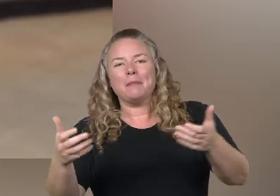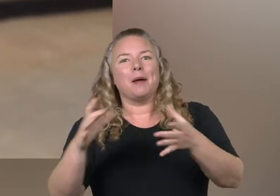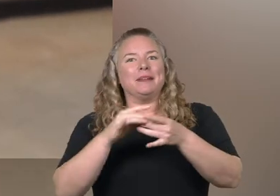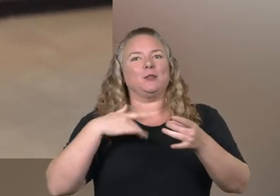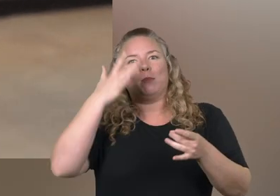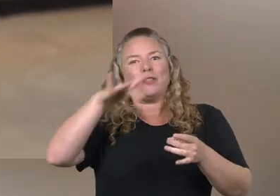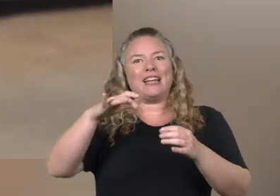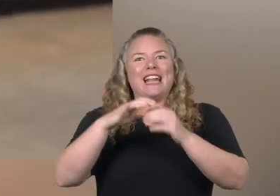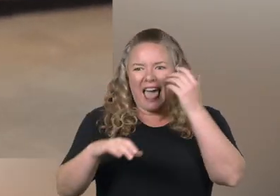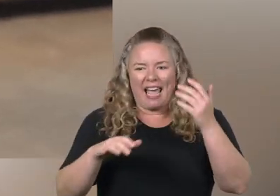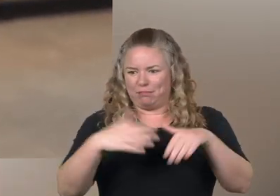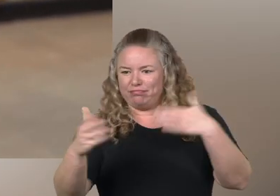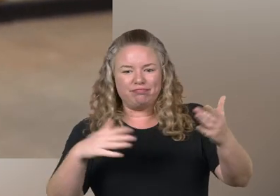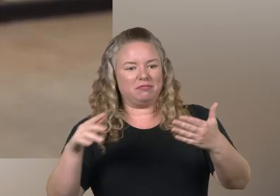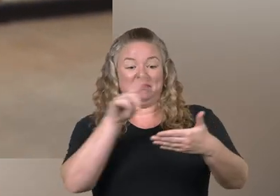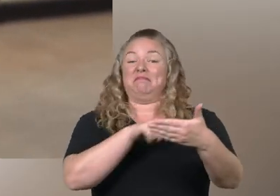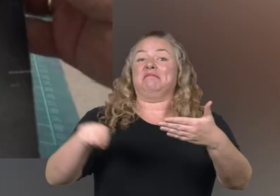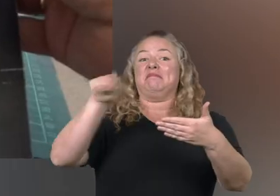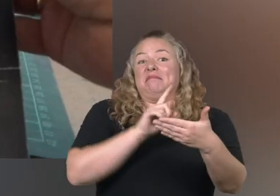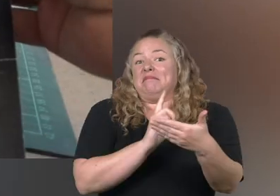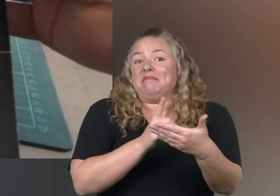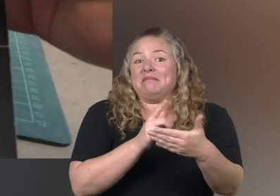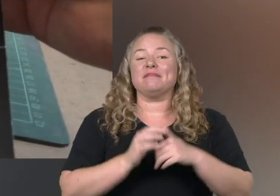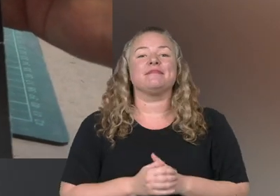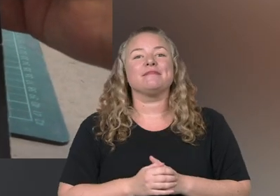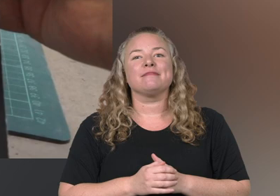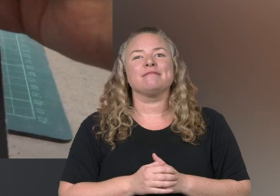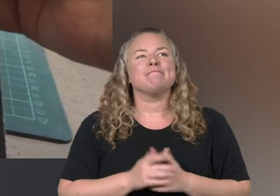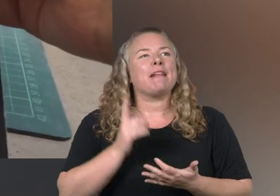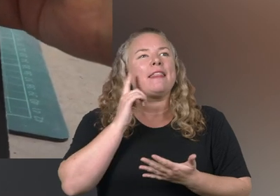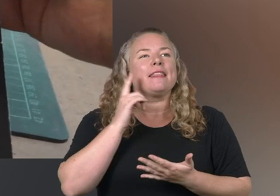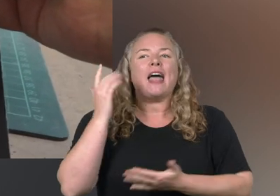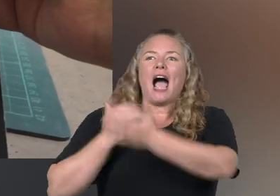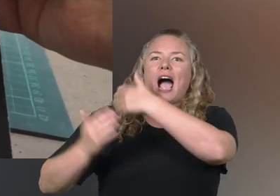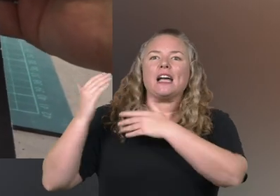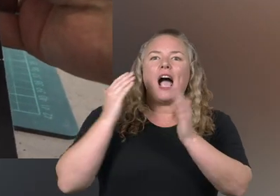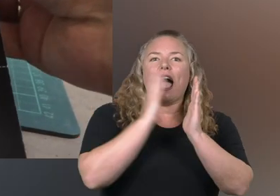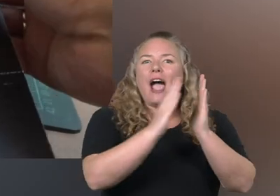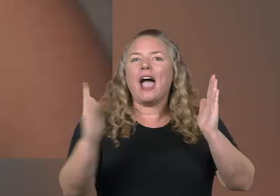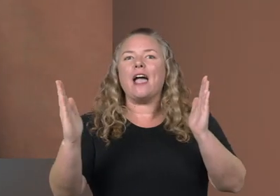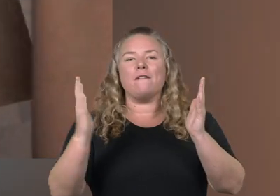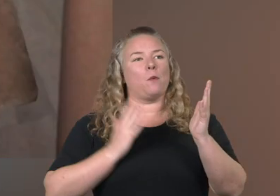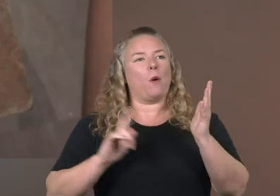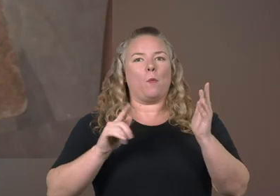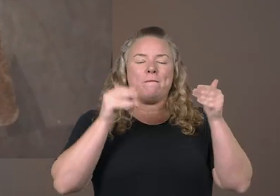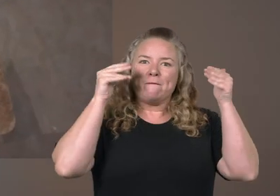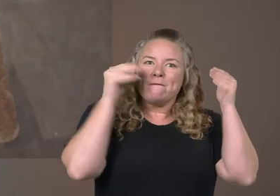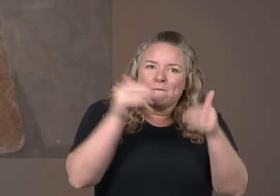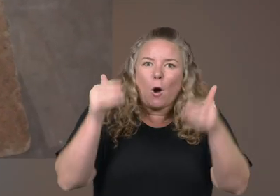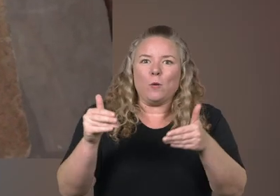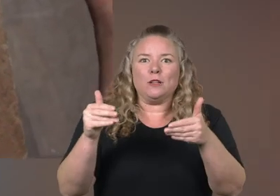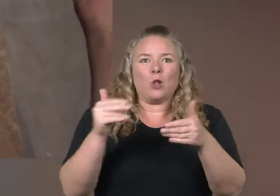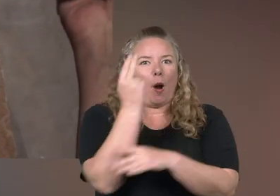over by this prosthetic leg. I think what the archive wants to do is to